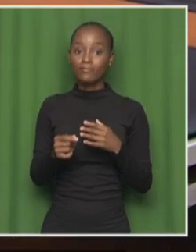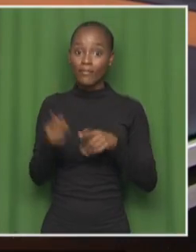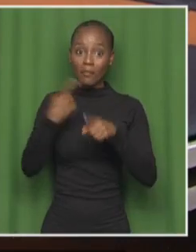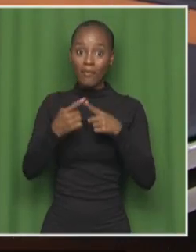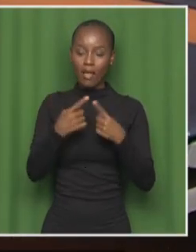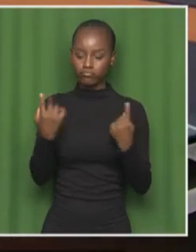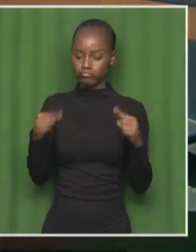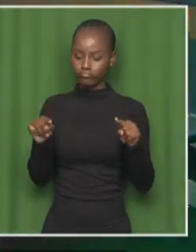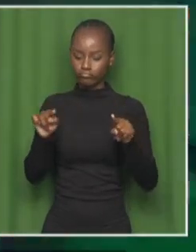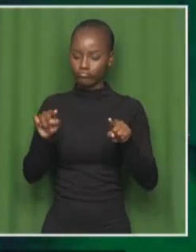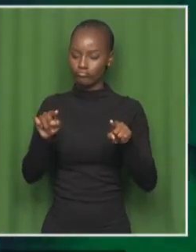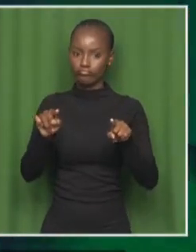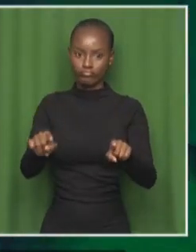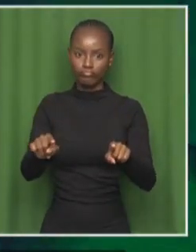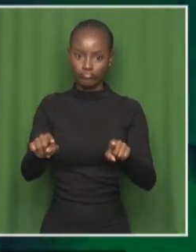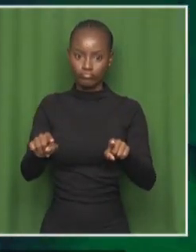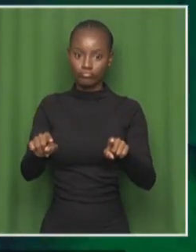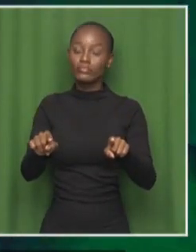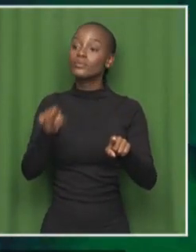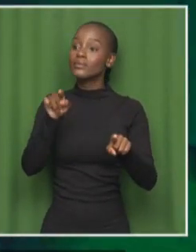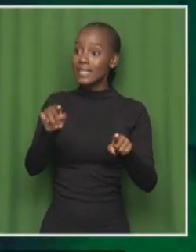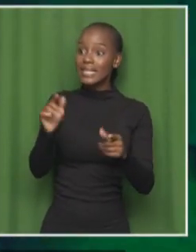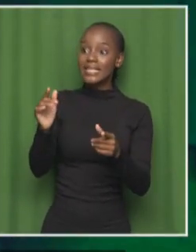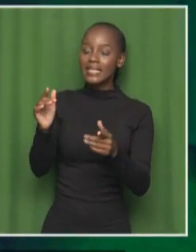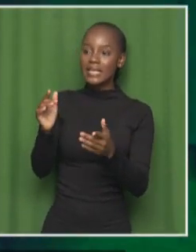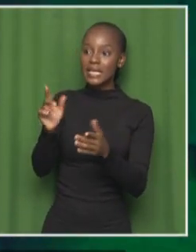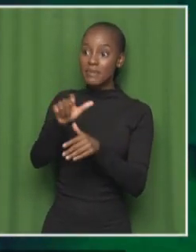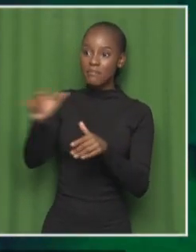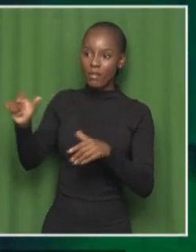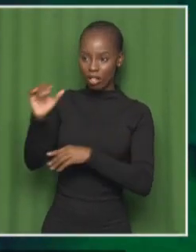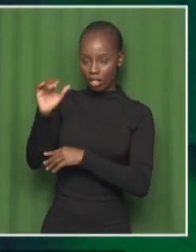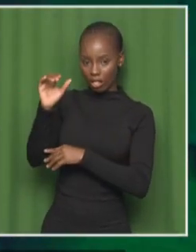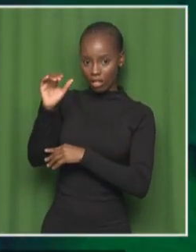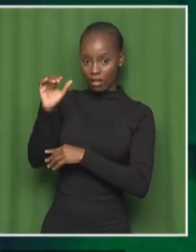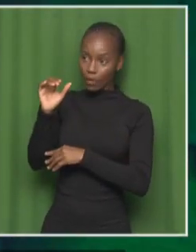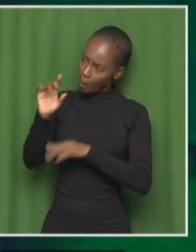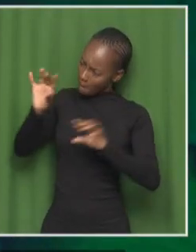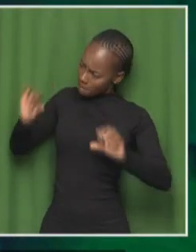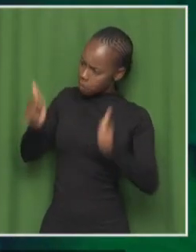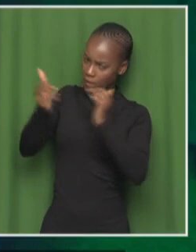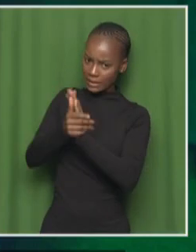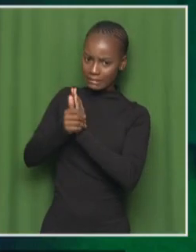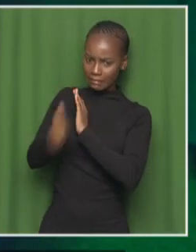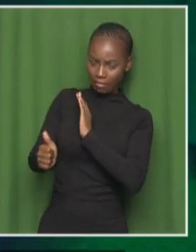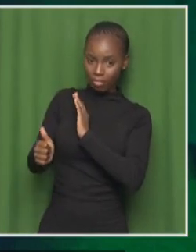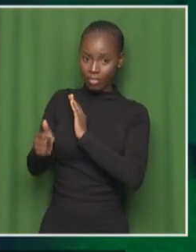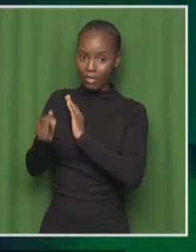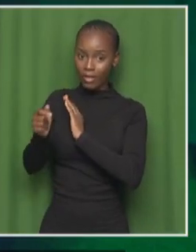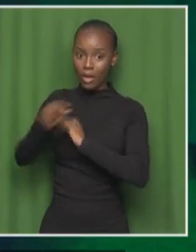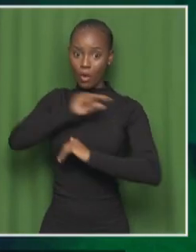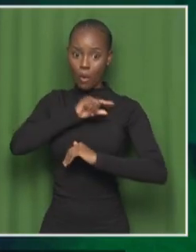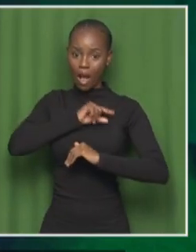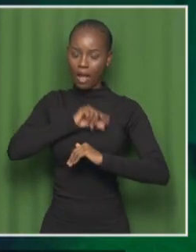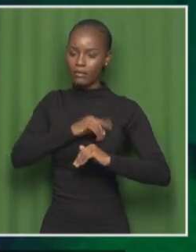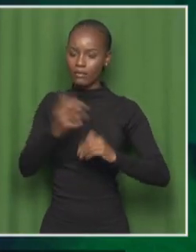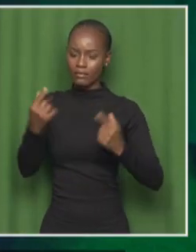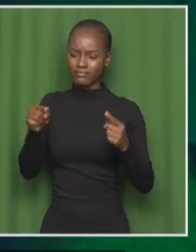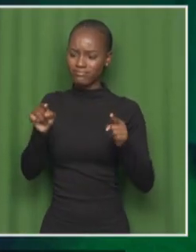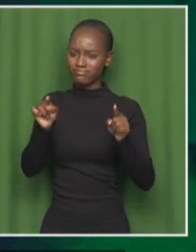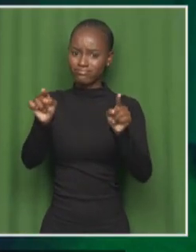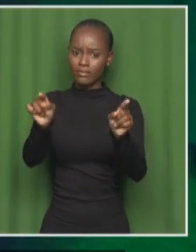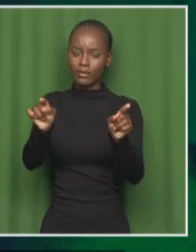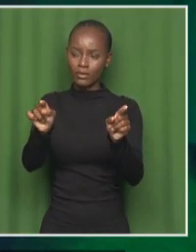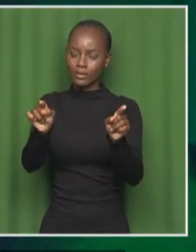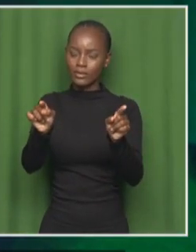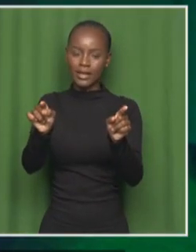that amateur players don't really do, because all your words that you make can sometimes move in 2 directions,